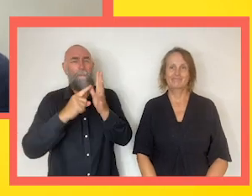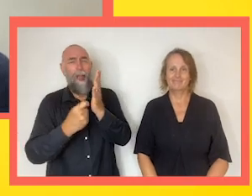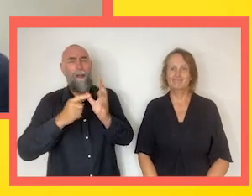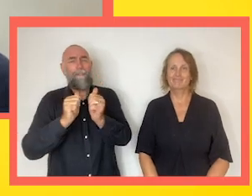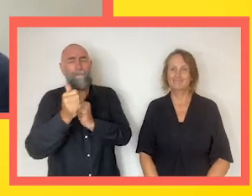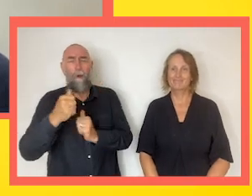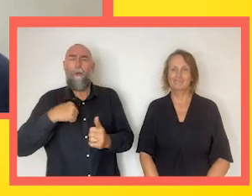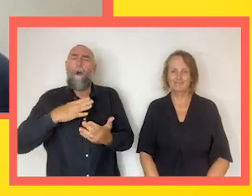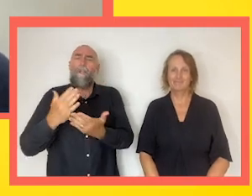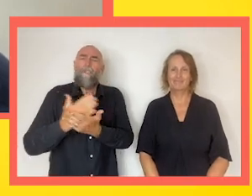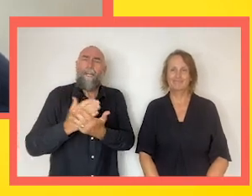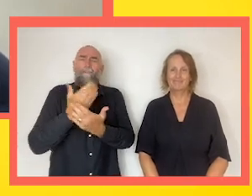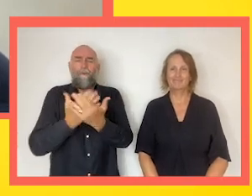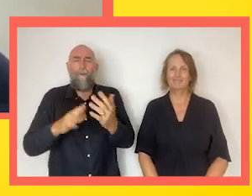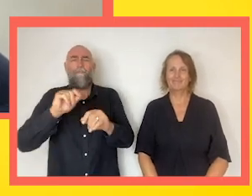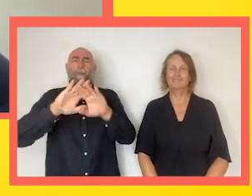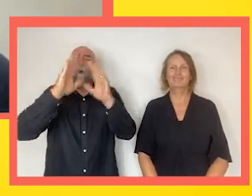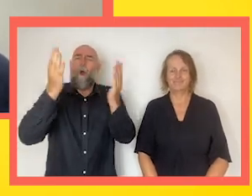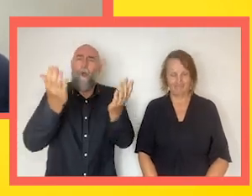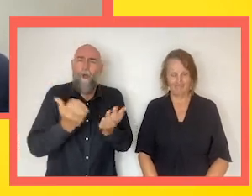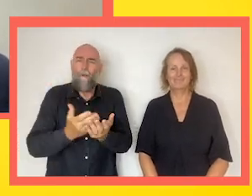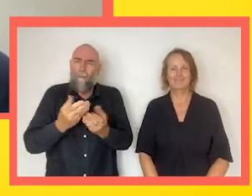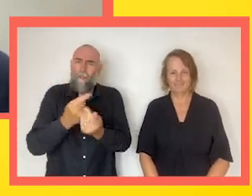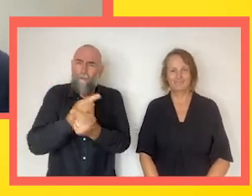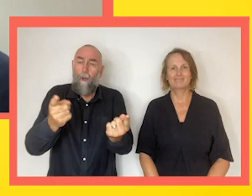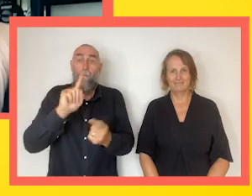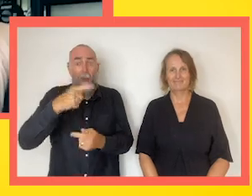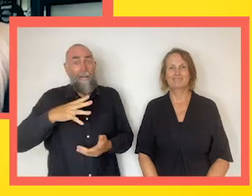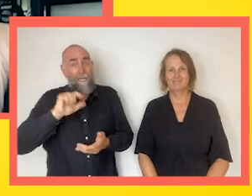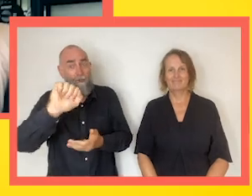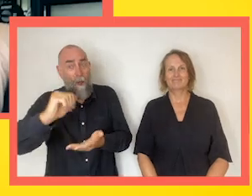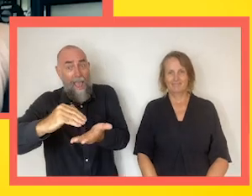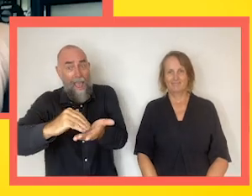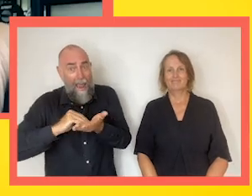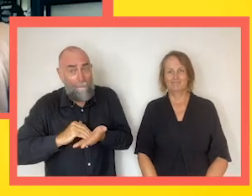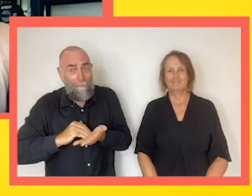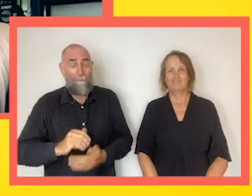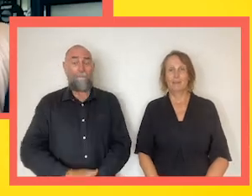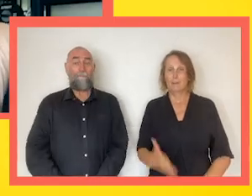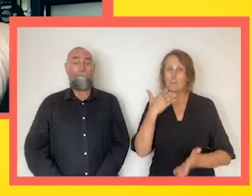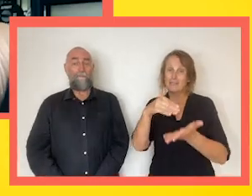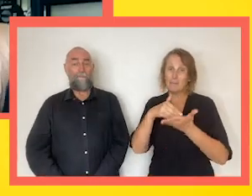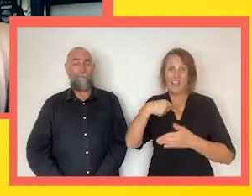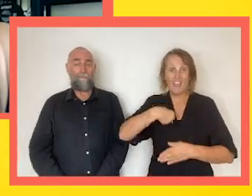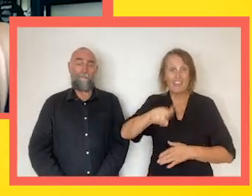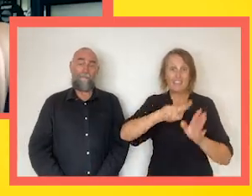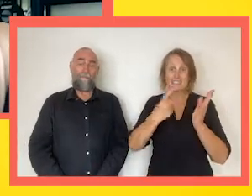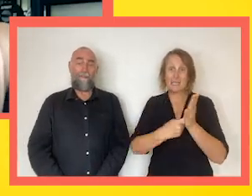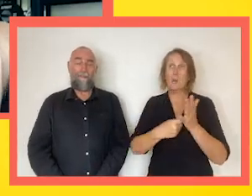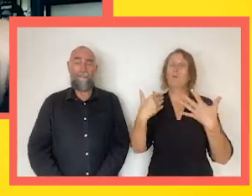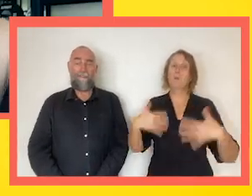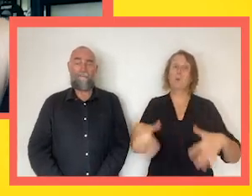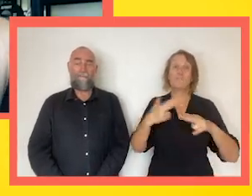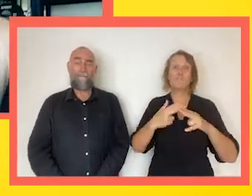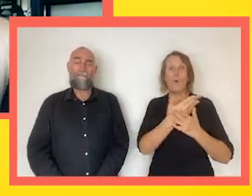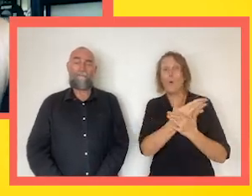amazing it is with the rest of the world. But we need your help to do that. We definitely do, Kurt. And this is a huge year for all Paralympians. So